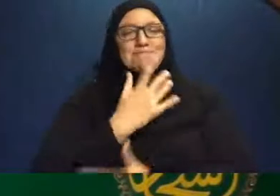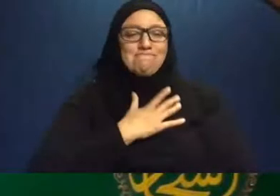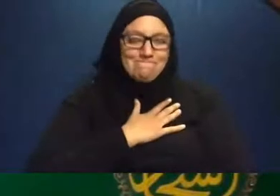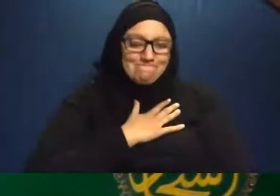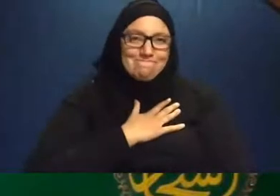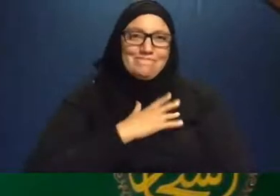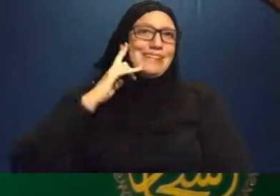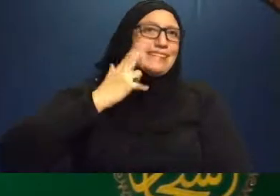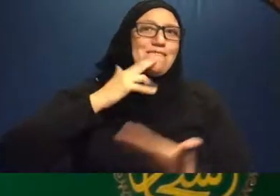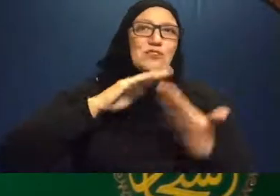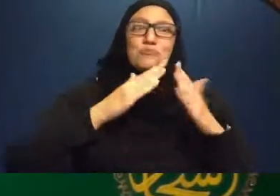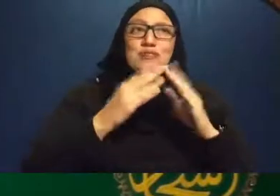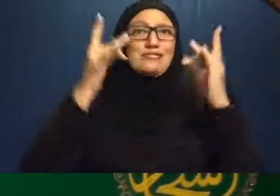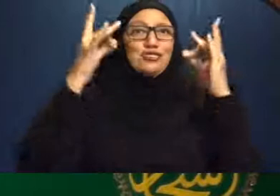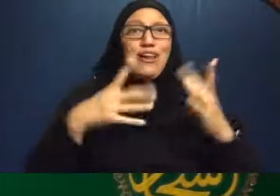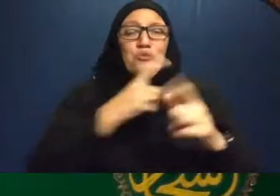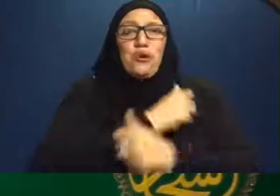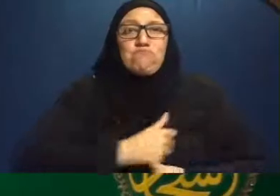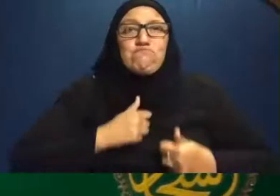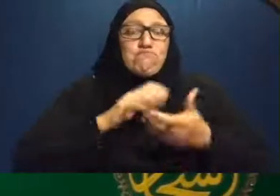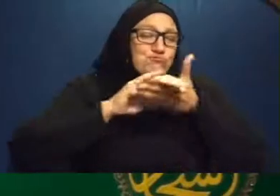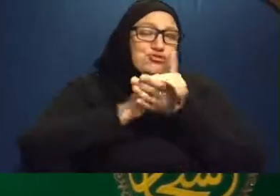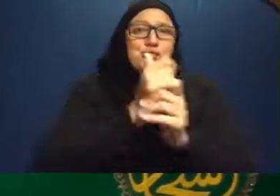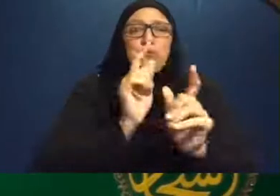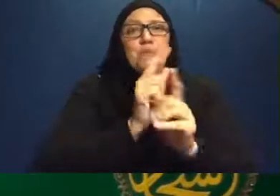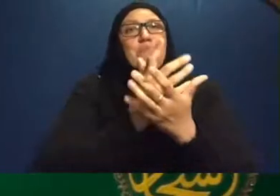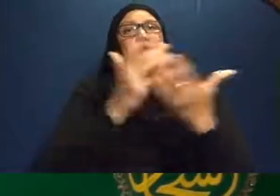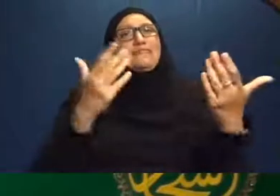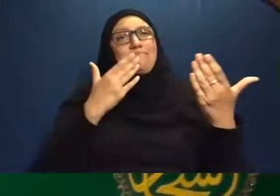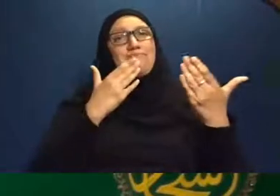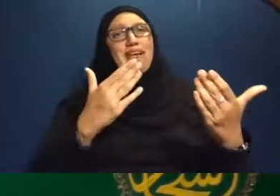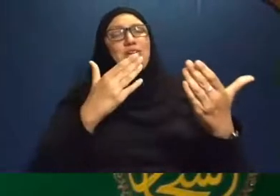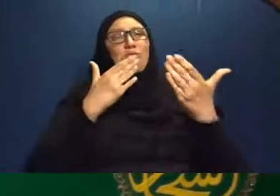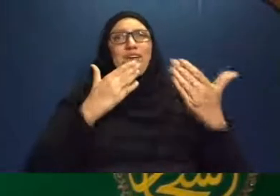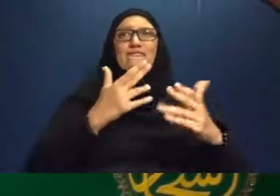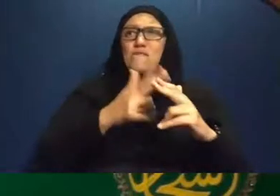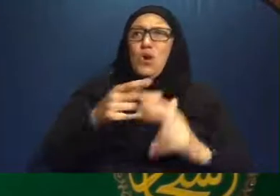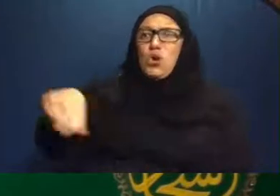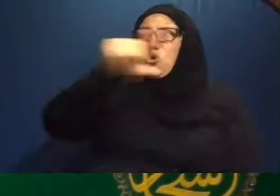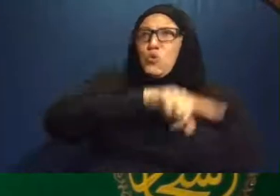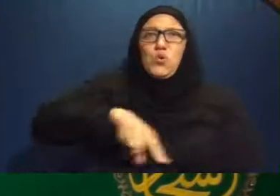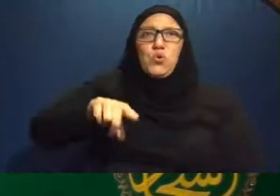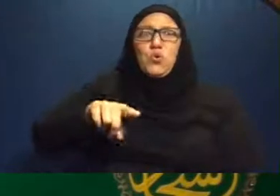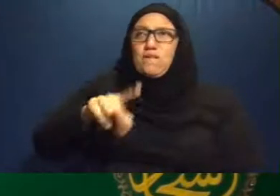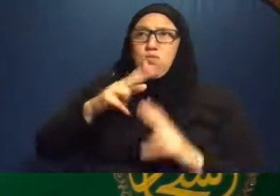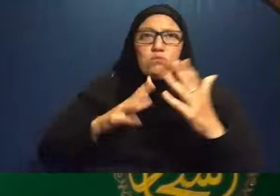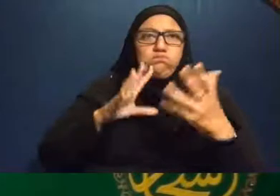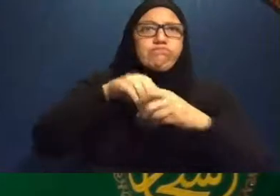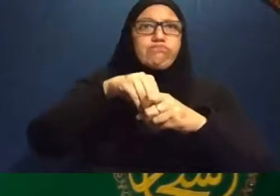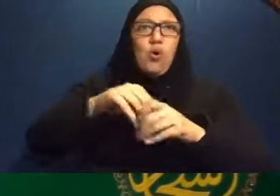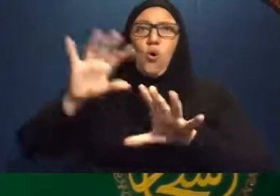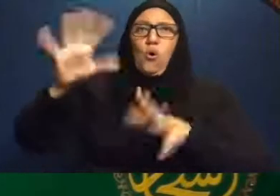the opportunity. The deaf community, inshallah, they appreciated it. And we are so grateful that with the assistance